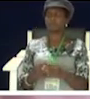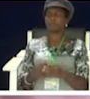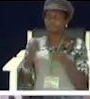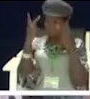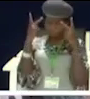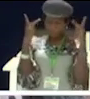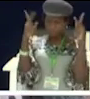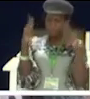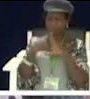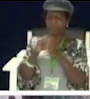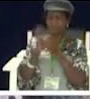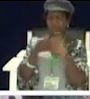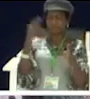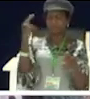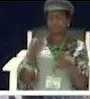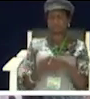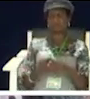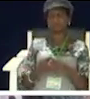Prosper them.